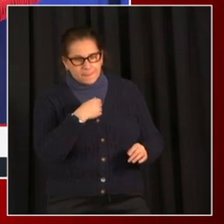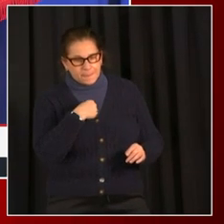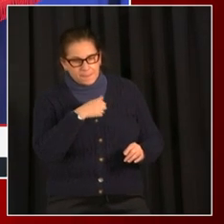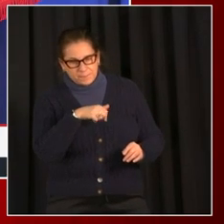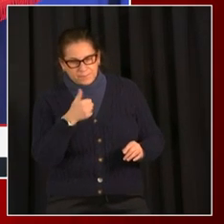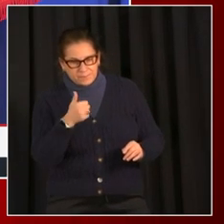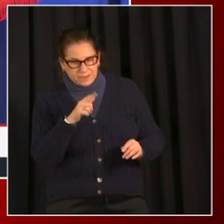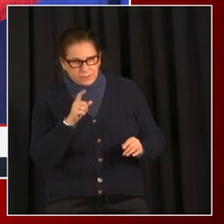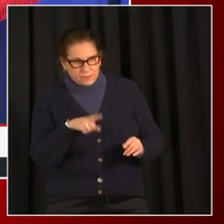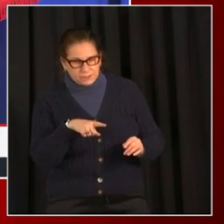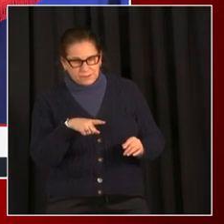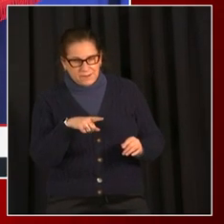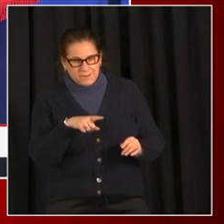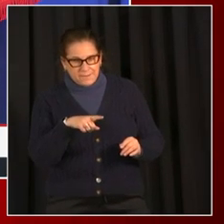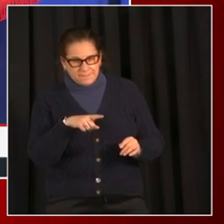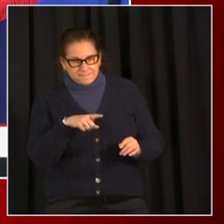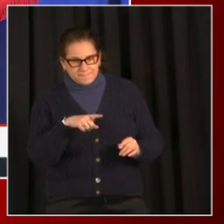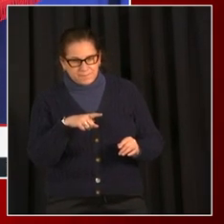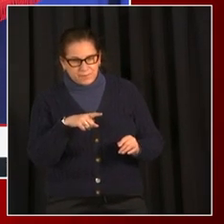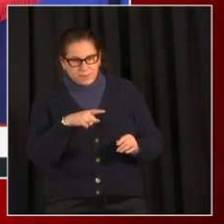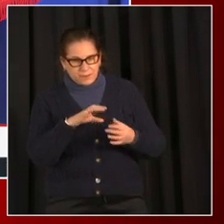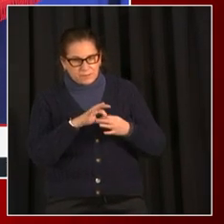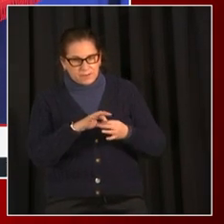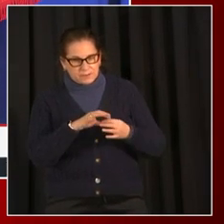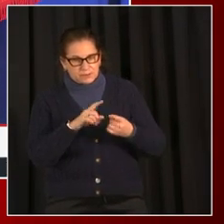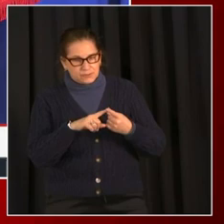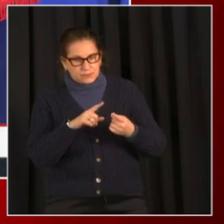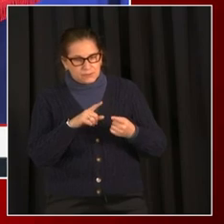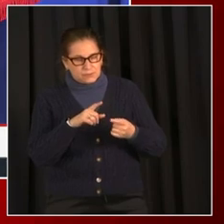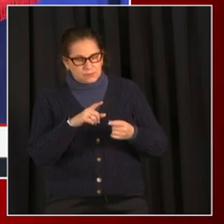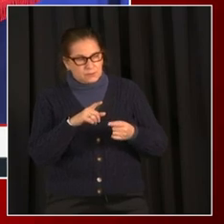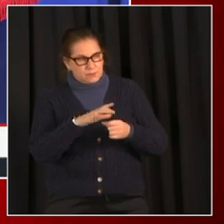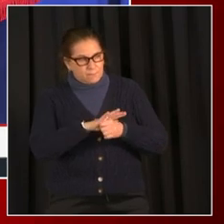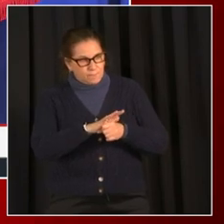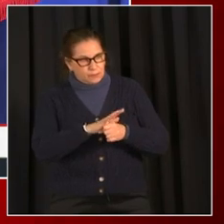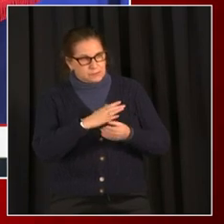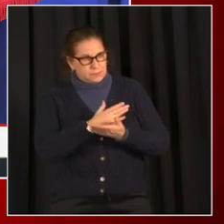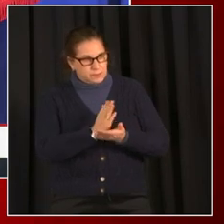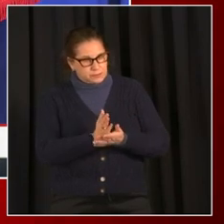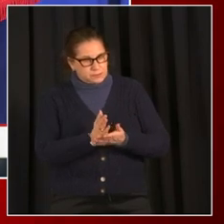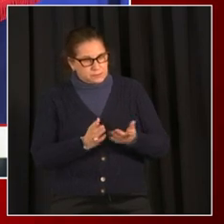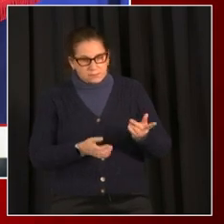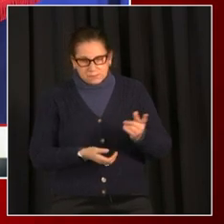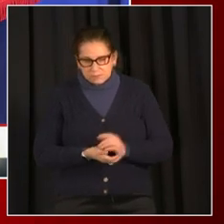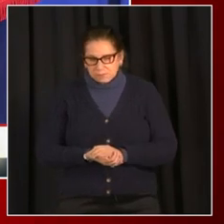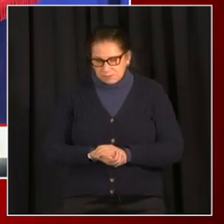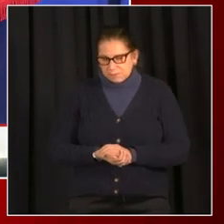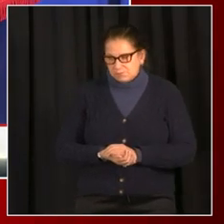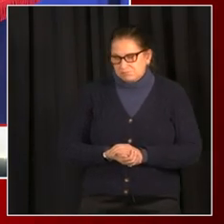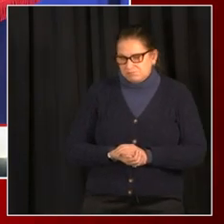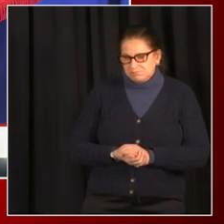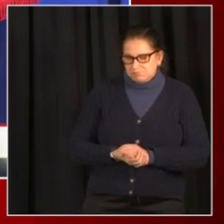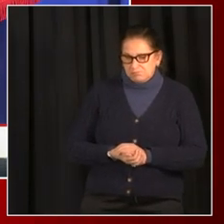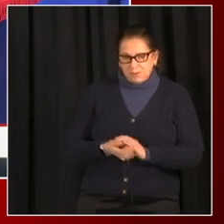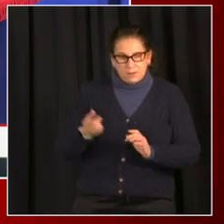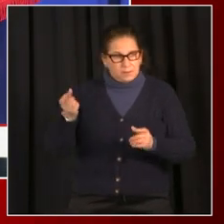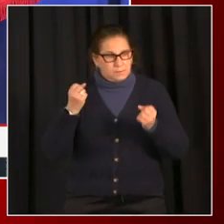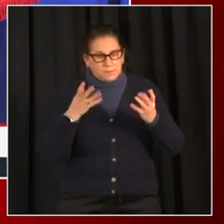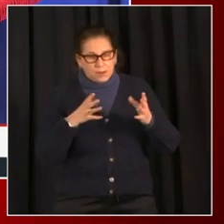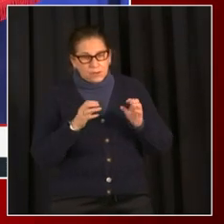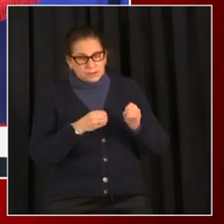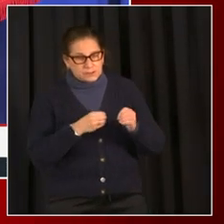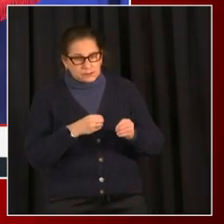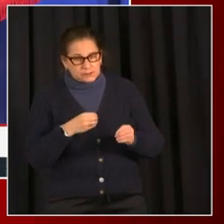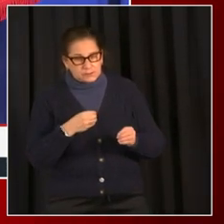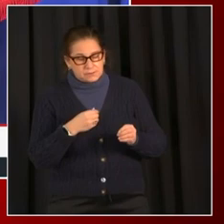to the impact of COVID on the city's budget. A number of organizations that I follow with the